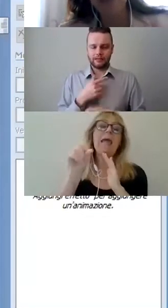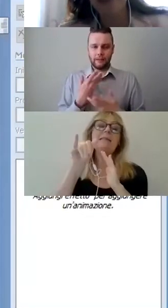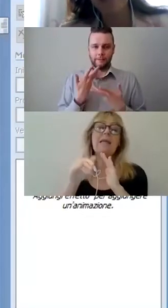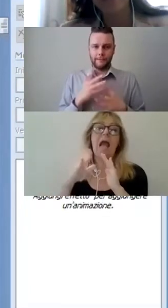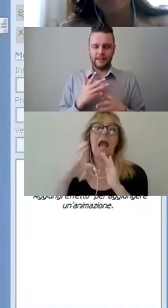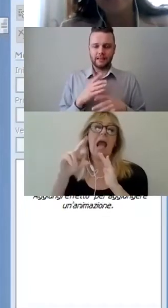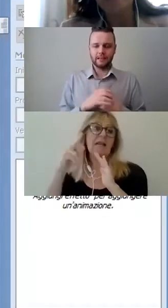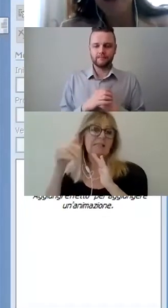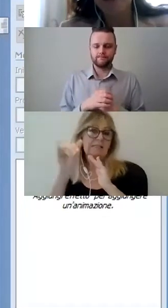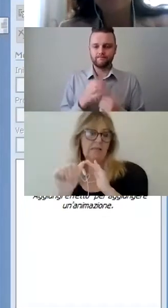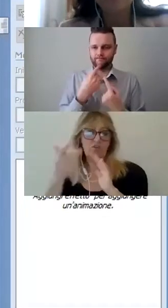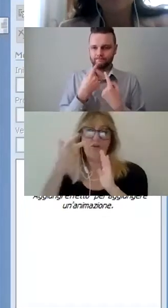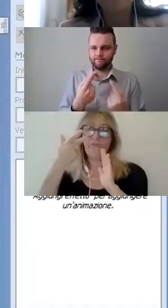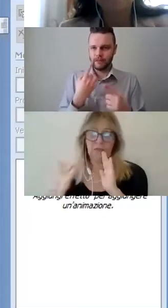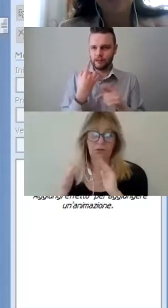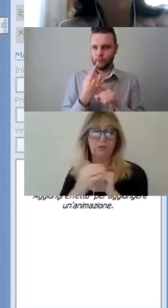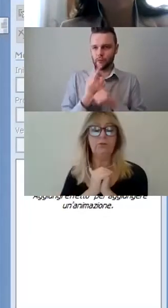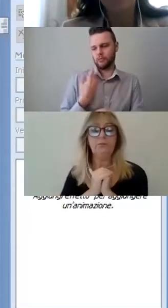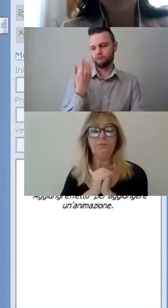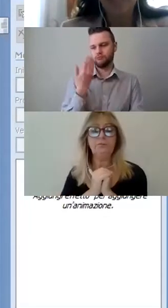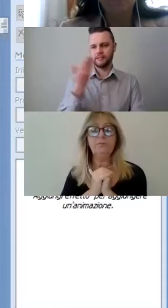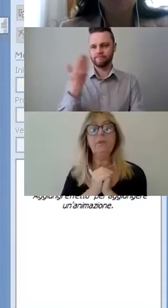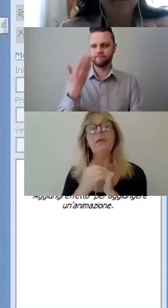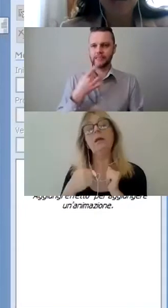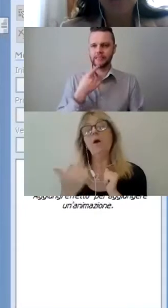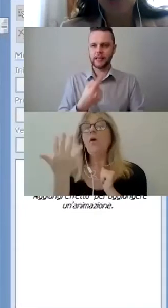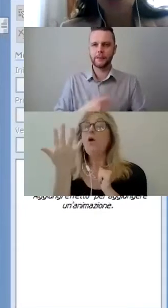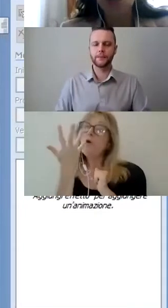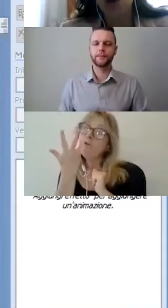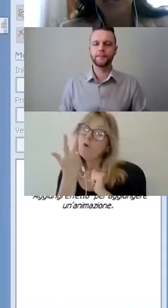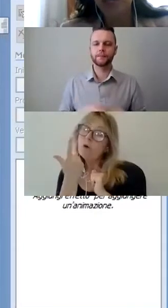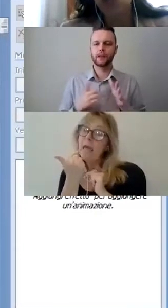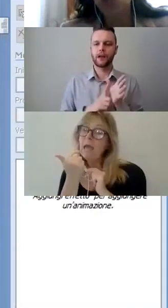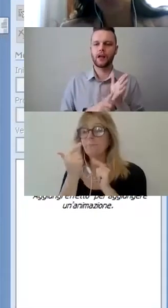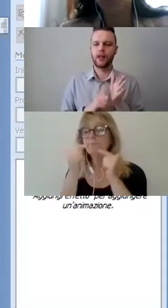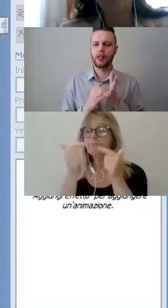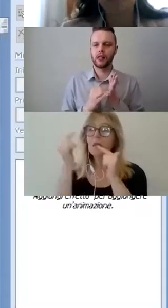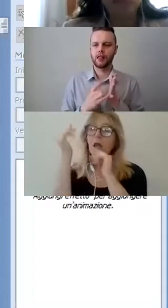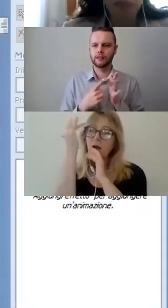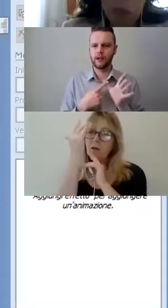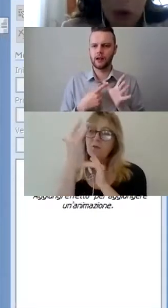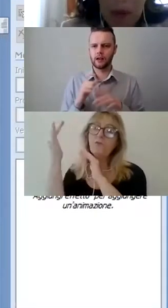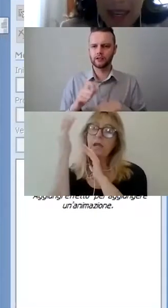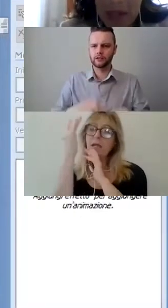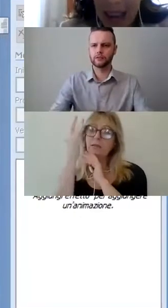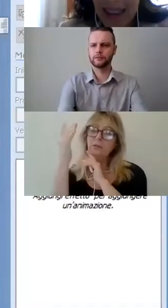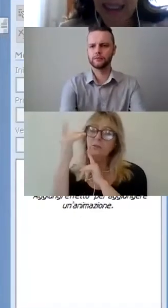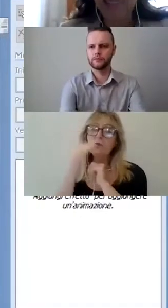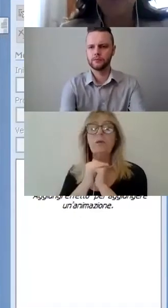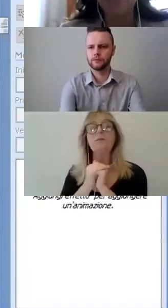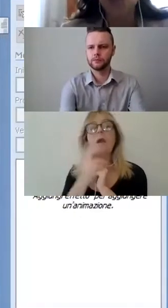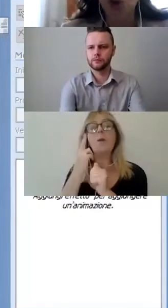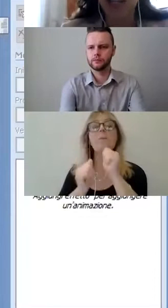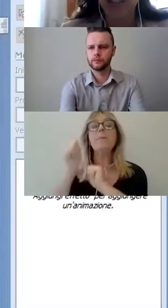been mentioned by the previous speaker, by Alessia Cassia. What I would like to focus on